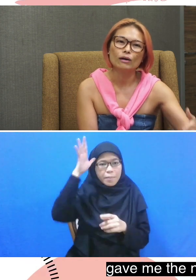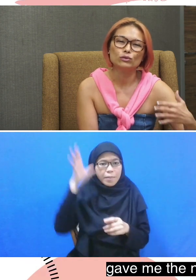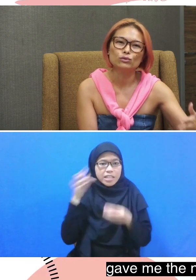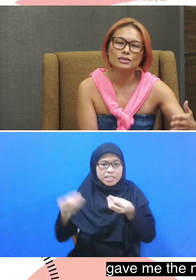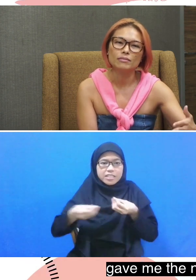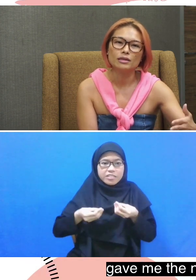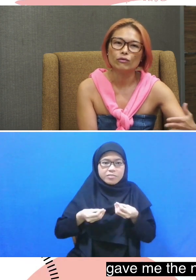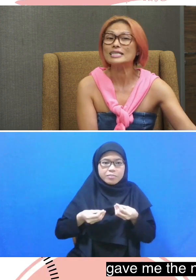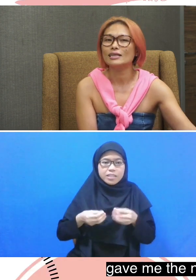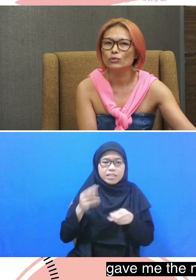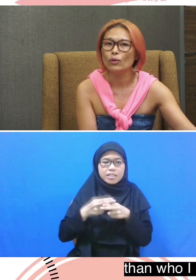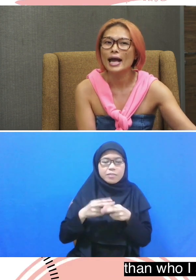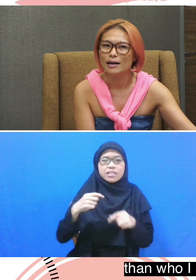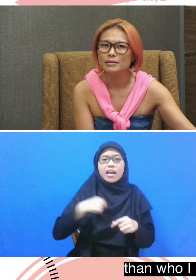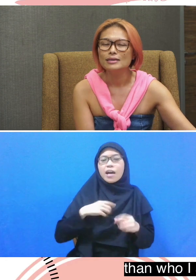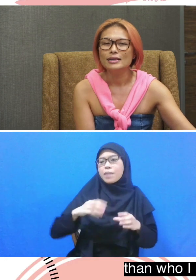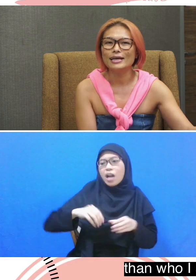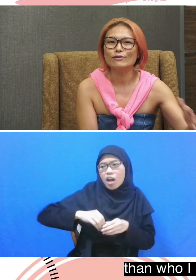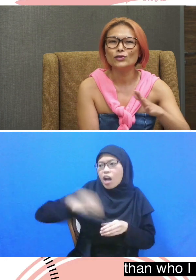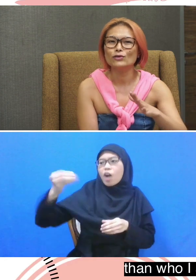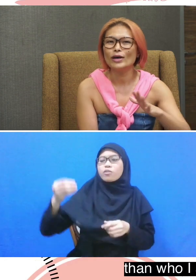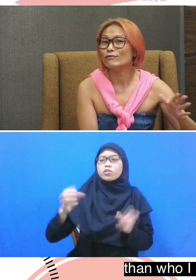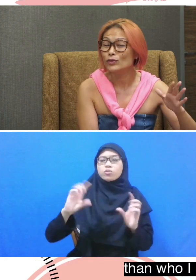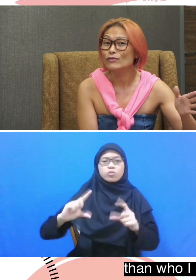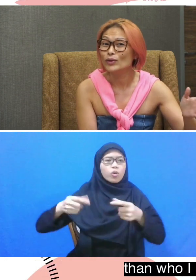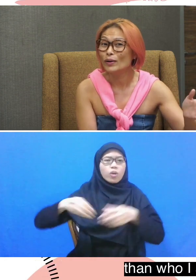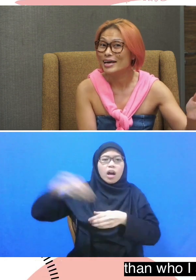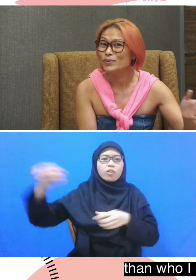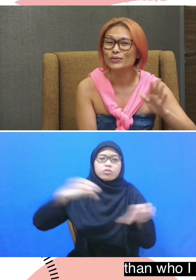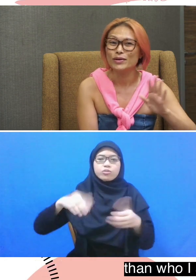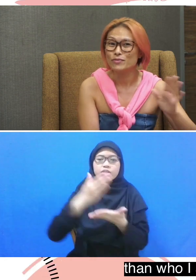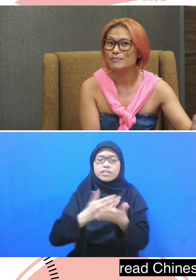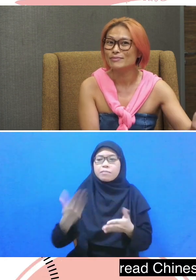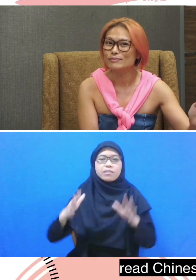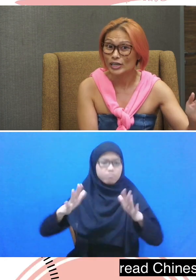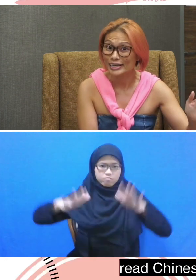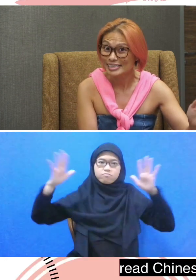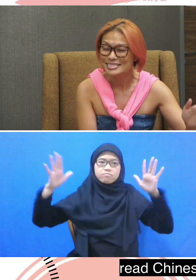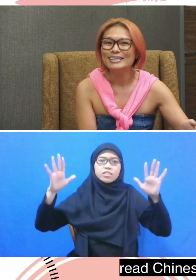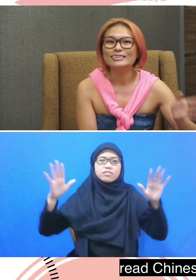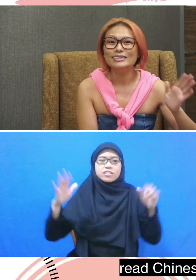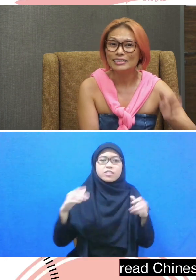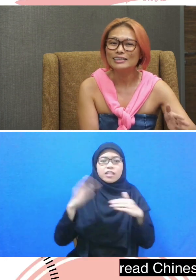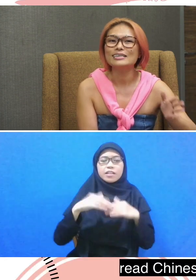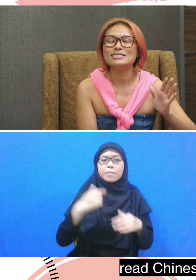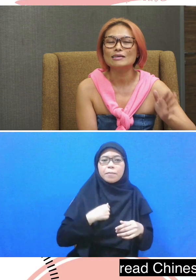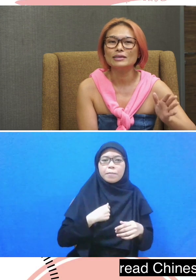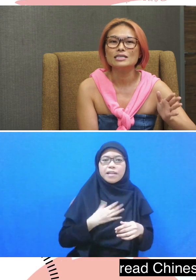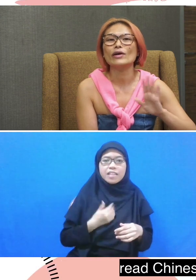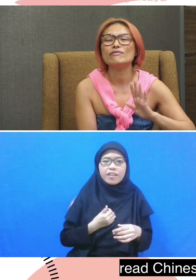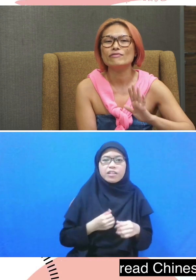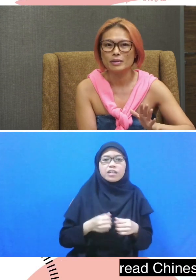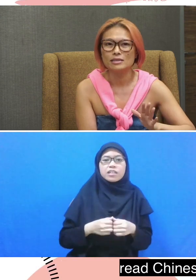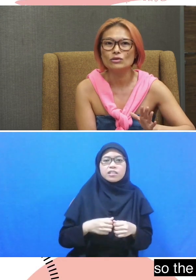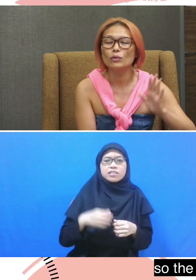was out to do something greater than who I am. And if you, for those of you out there who can read Chinese, the Ting is something that's